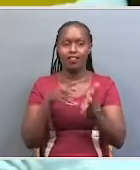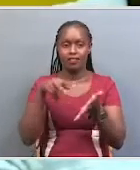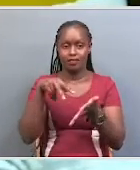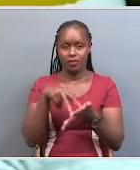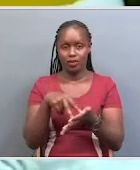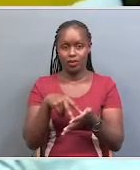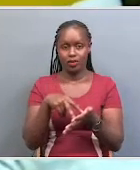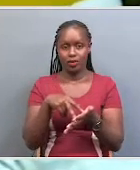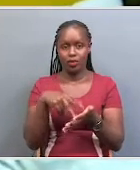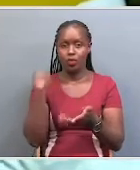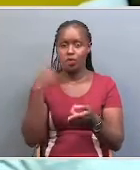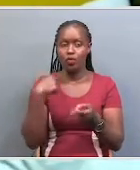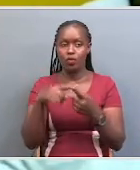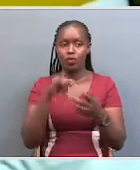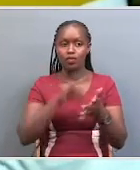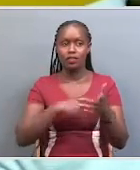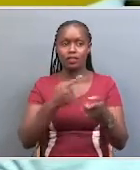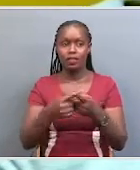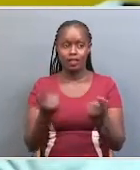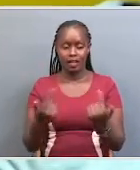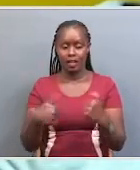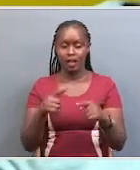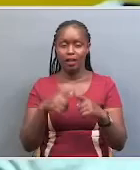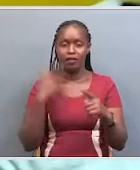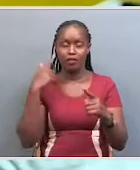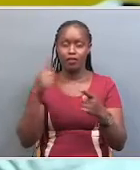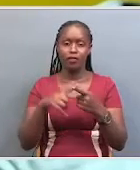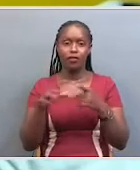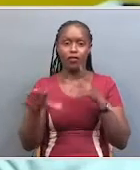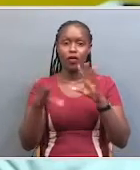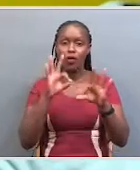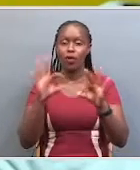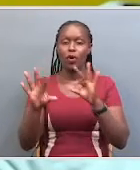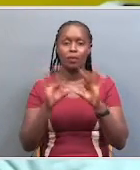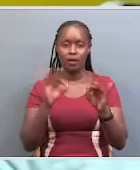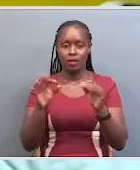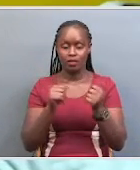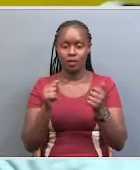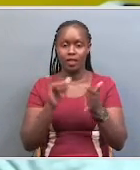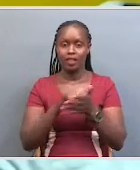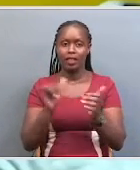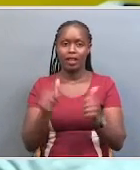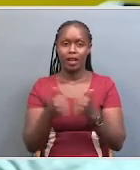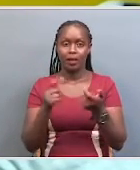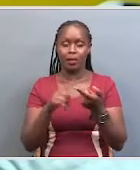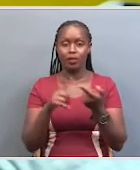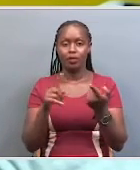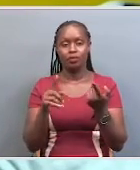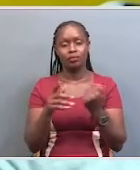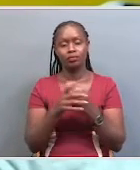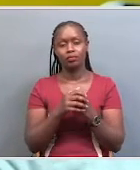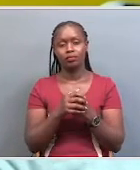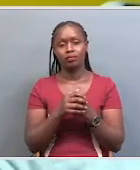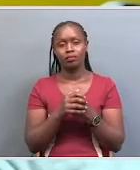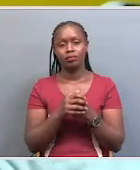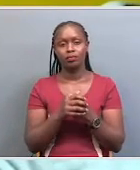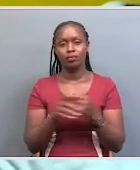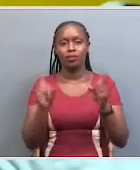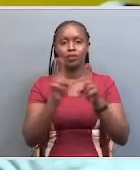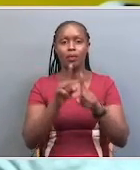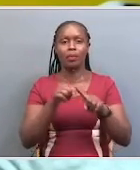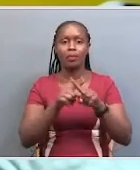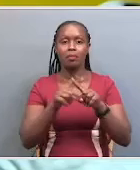just come out of the nomination exercise that took place on the 14th of April 2022. Of the